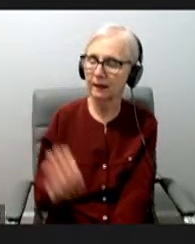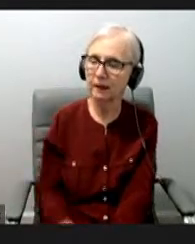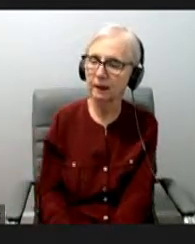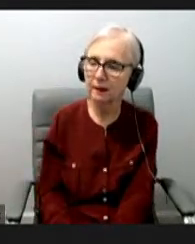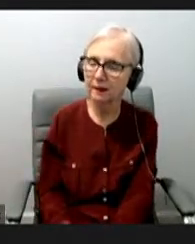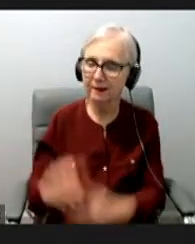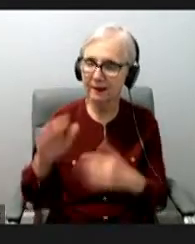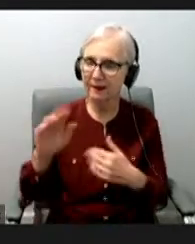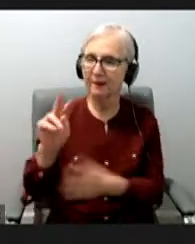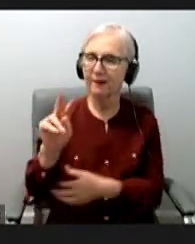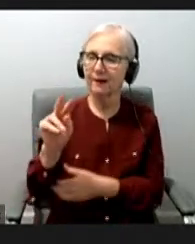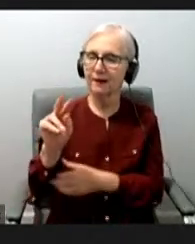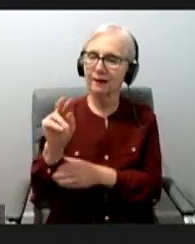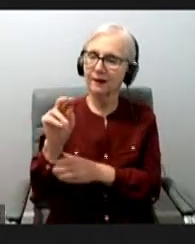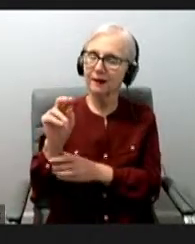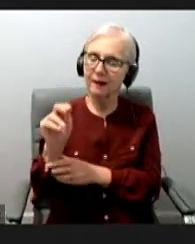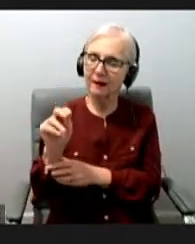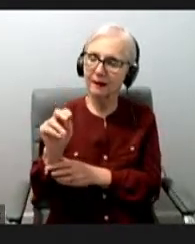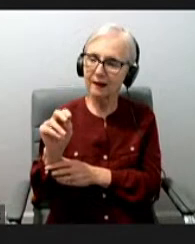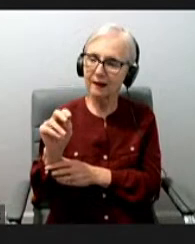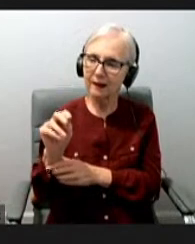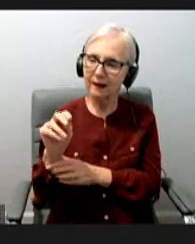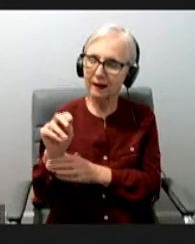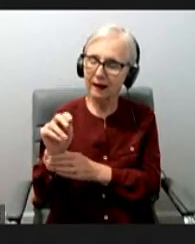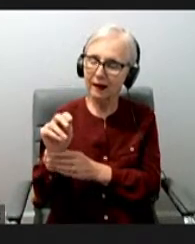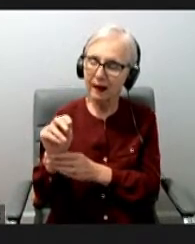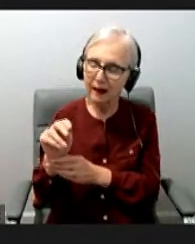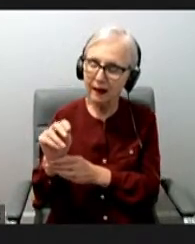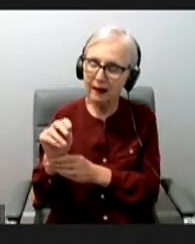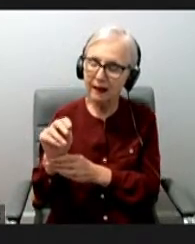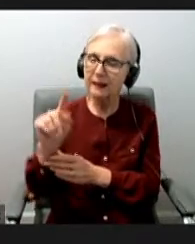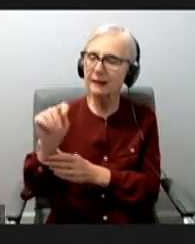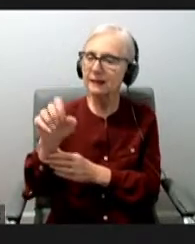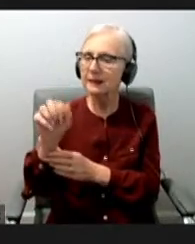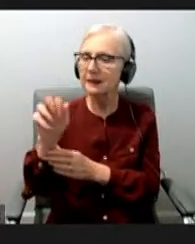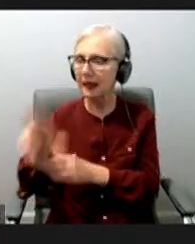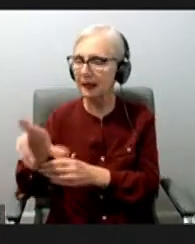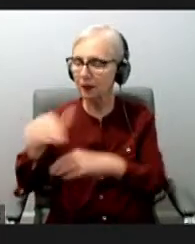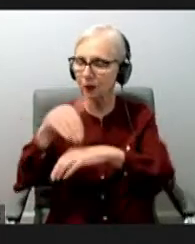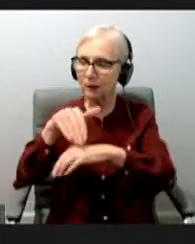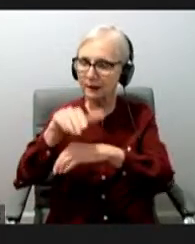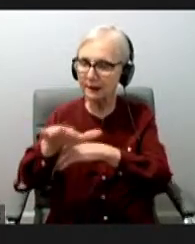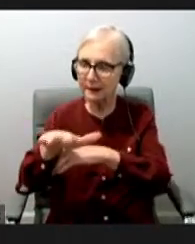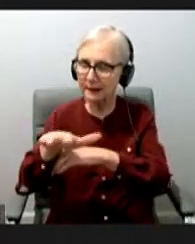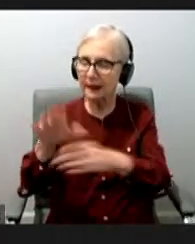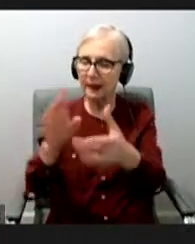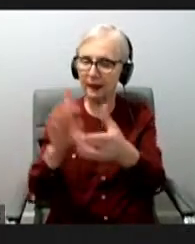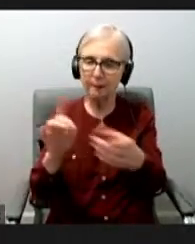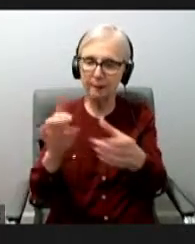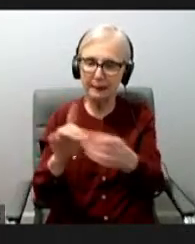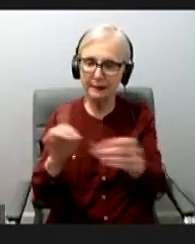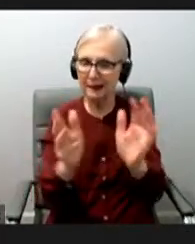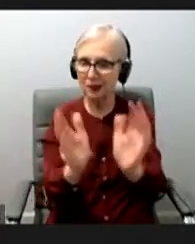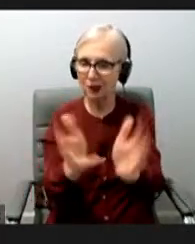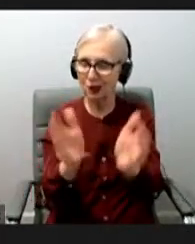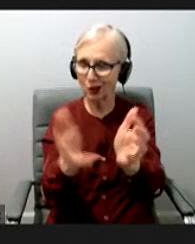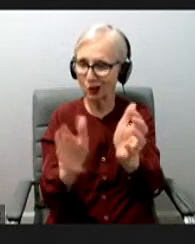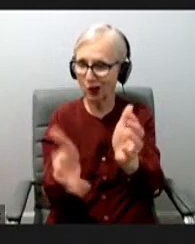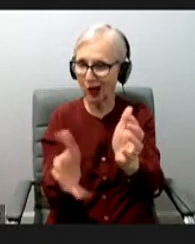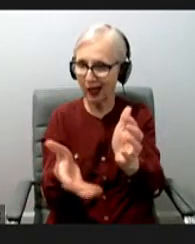Yeah, hi, this is Vinny Del Giudice at Bloomberg News in Denver. Taylor sent a message in the chat with his question if you want to go first.